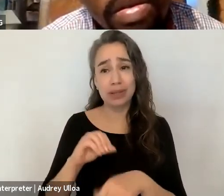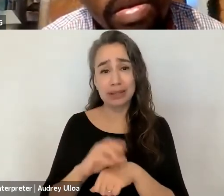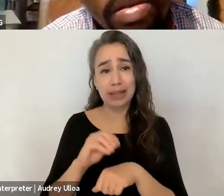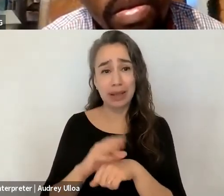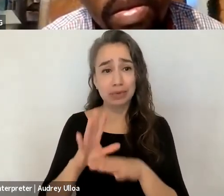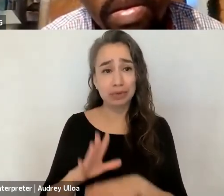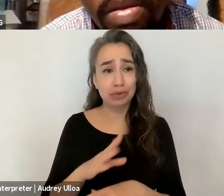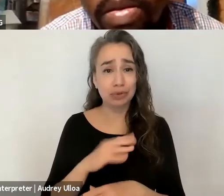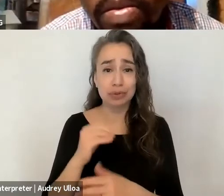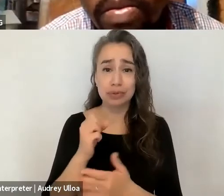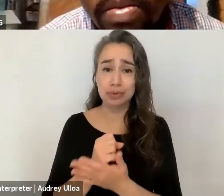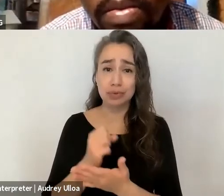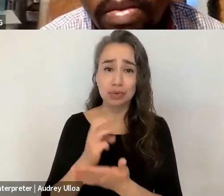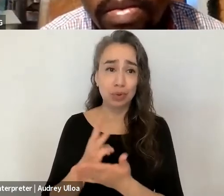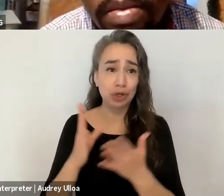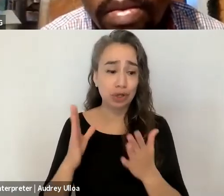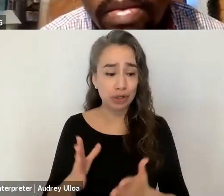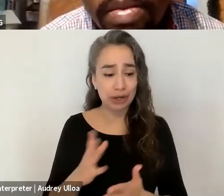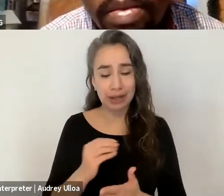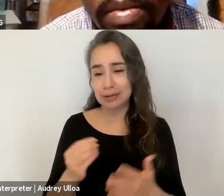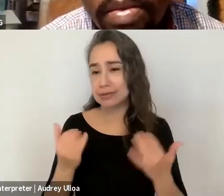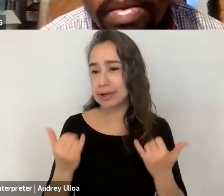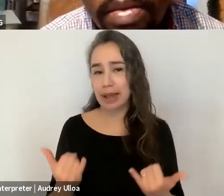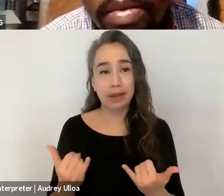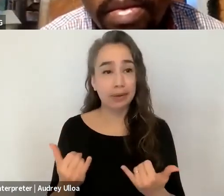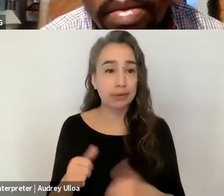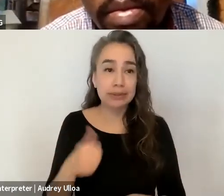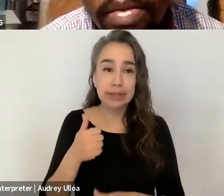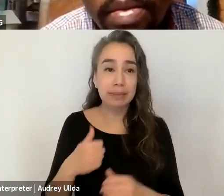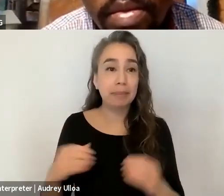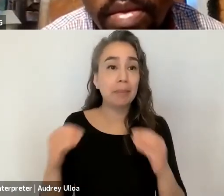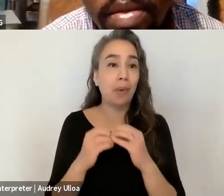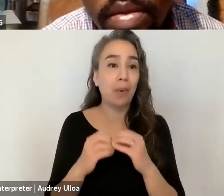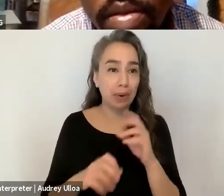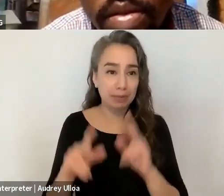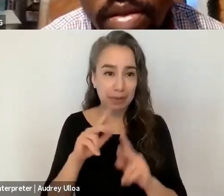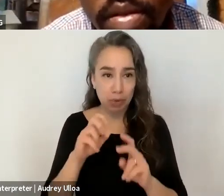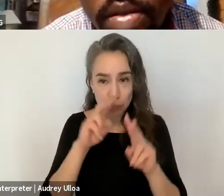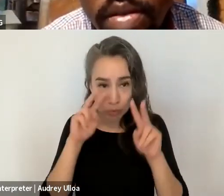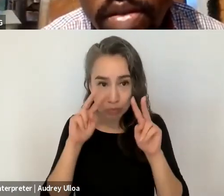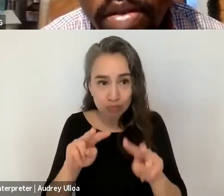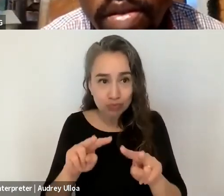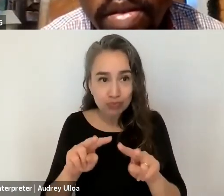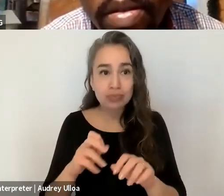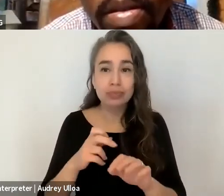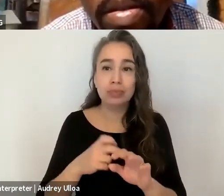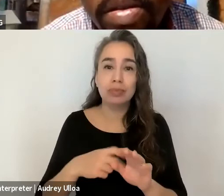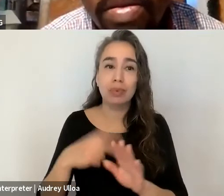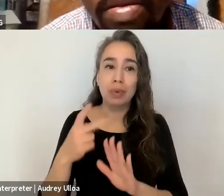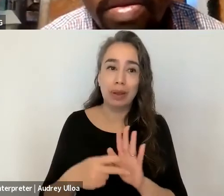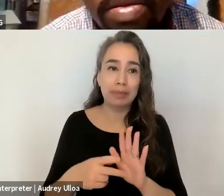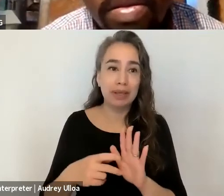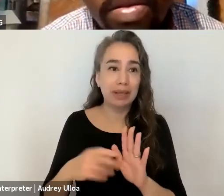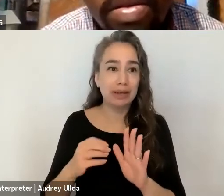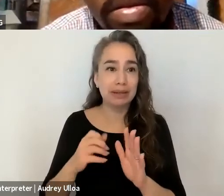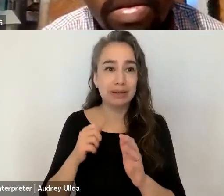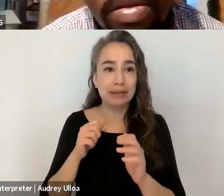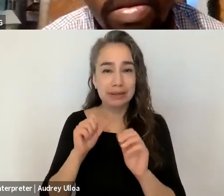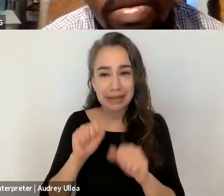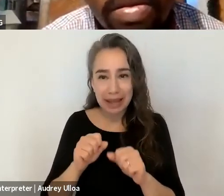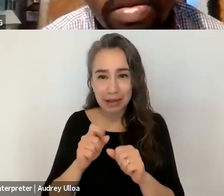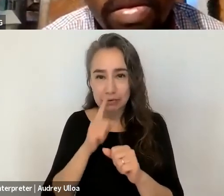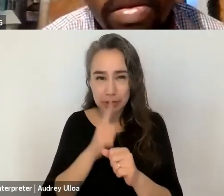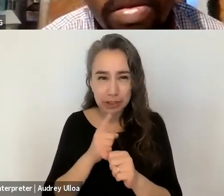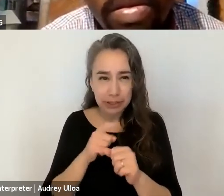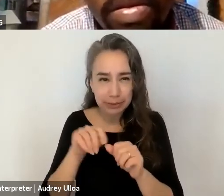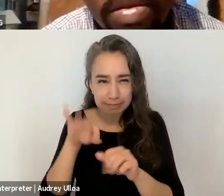social workers, and now there's like 10 extra people who have eyes on our programming and can kind of poke holes where they see things